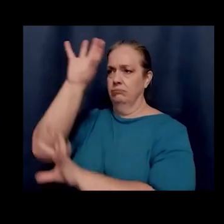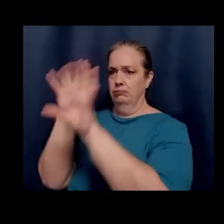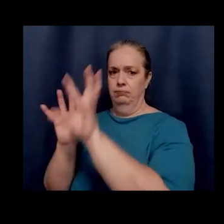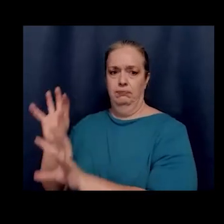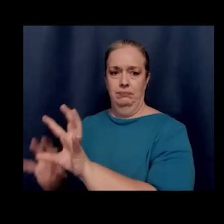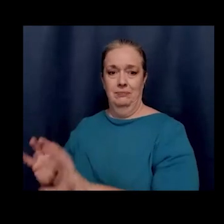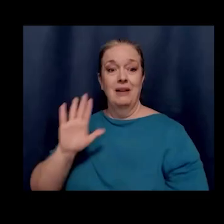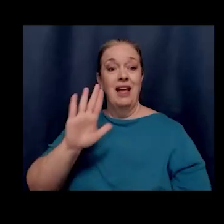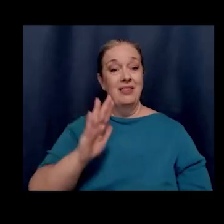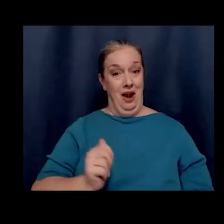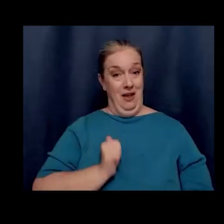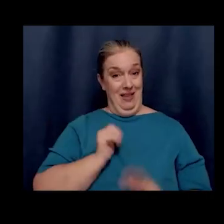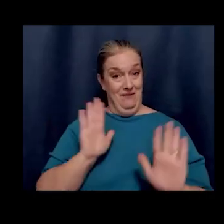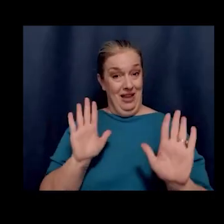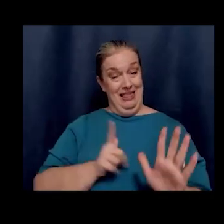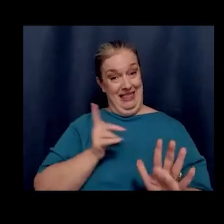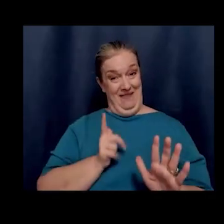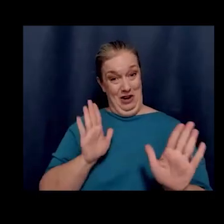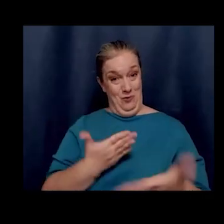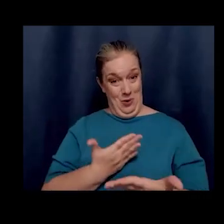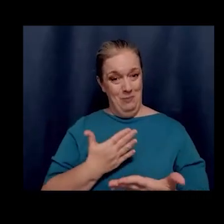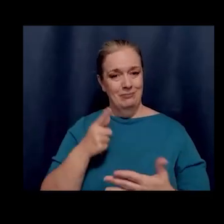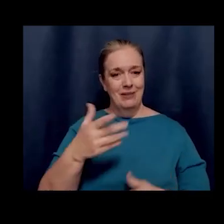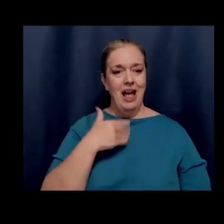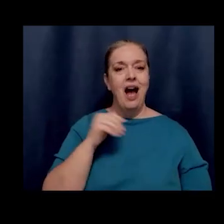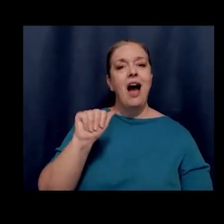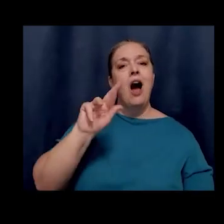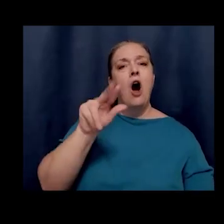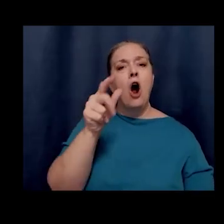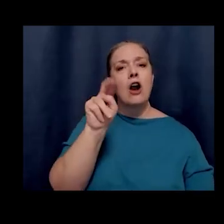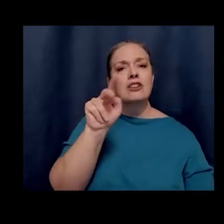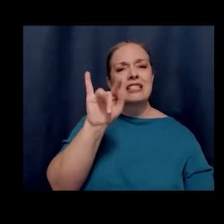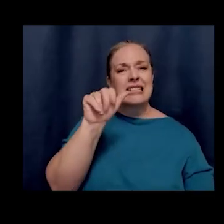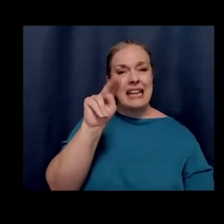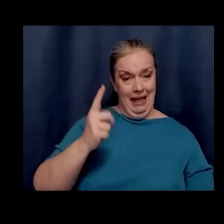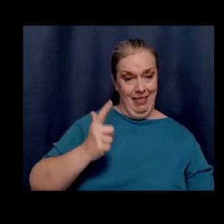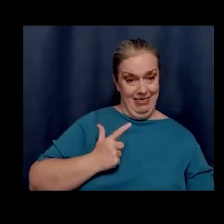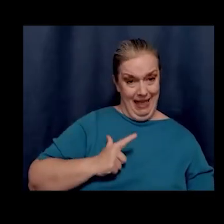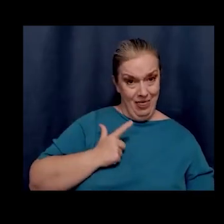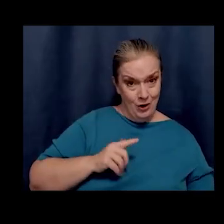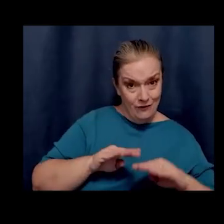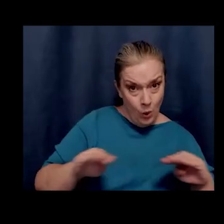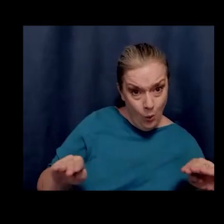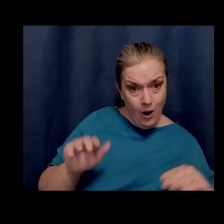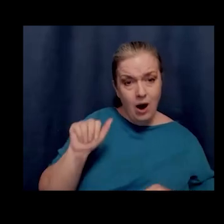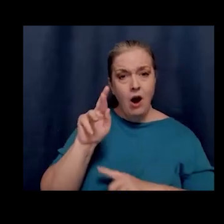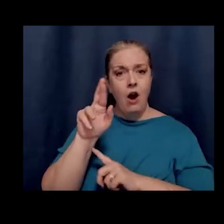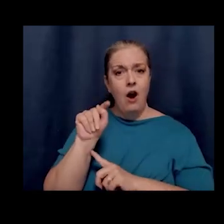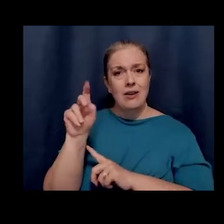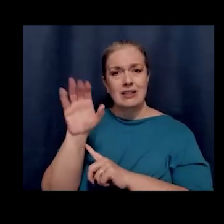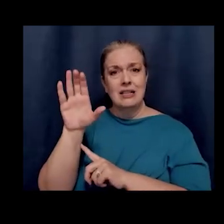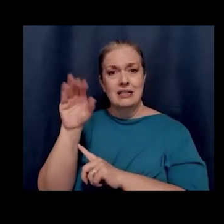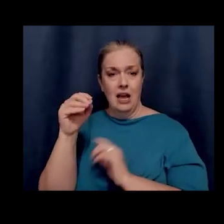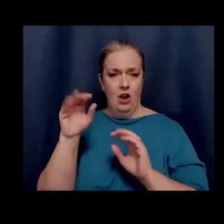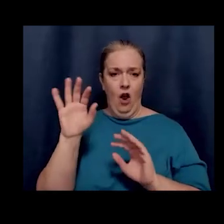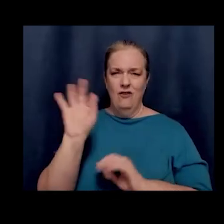living room of their home, replete with an Argentinian leather floor, Art Deco furnishings, and Susan's